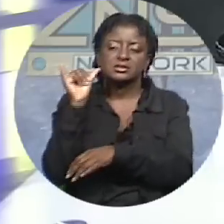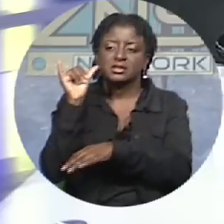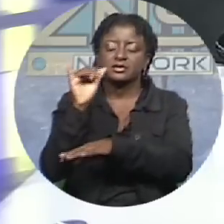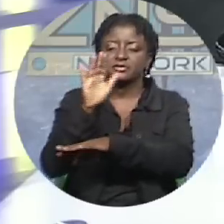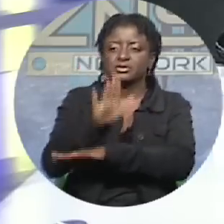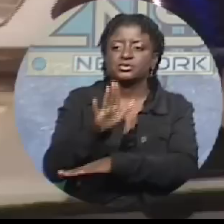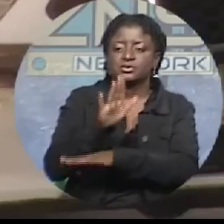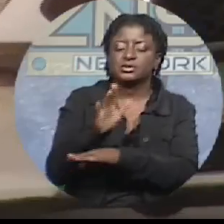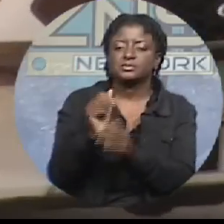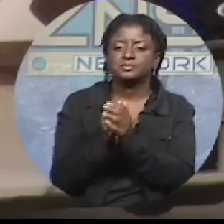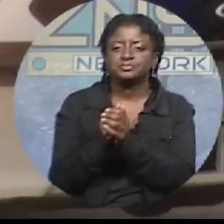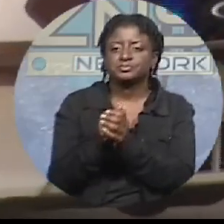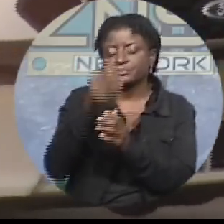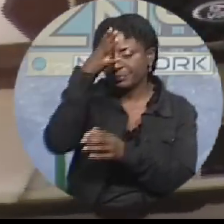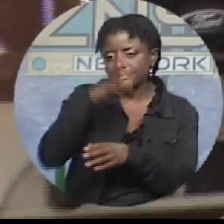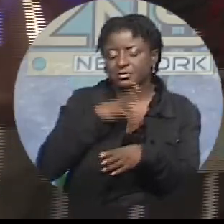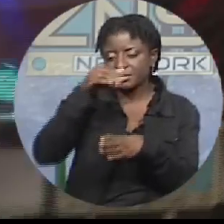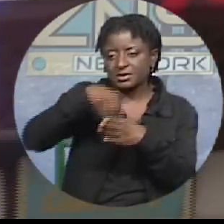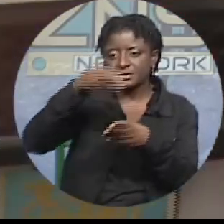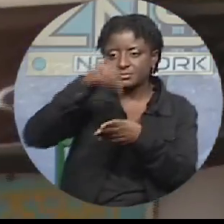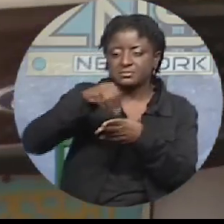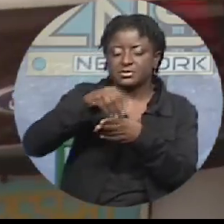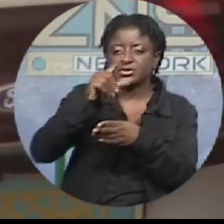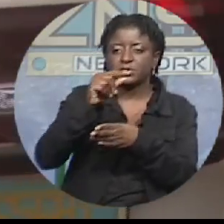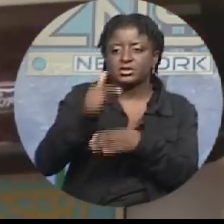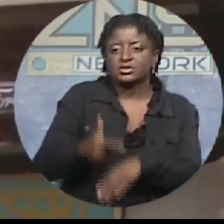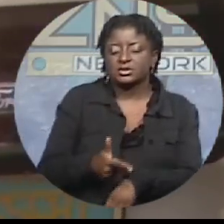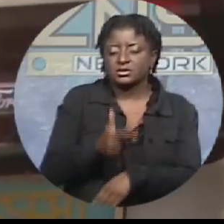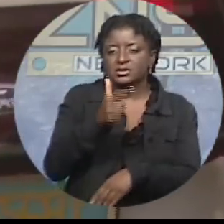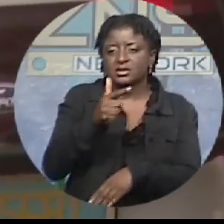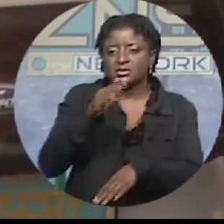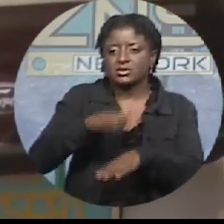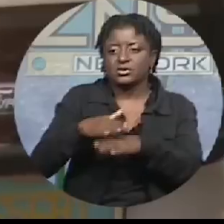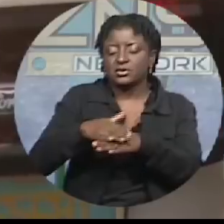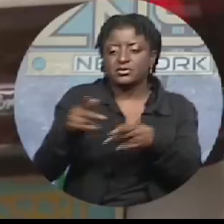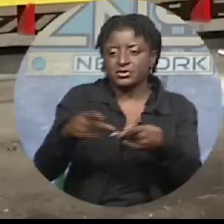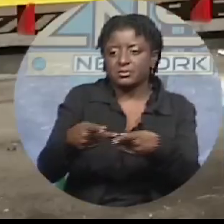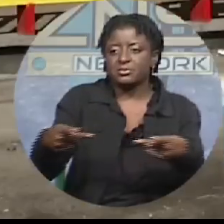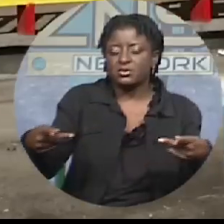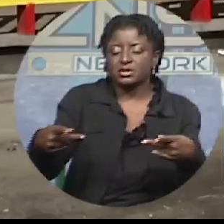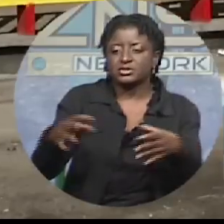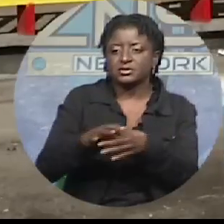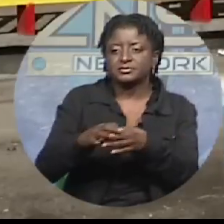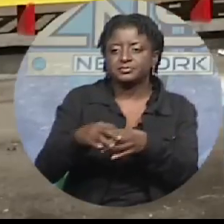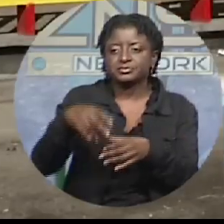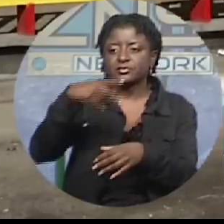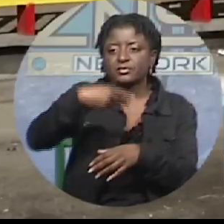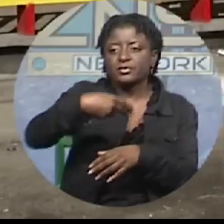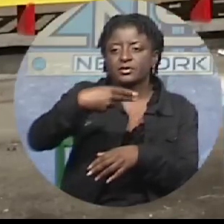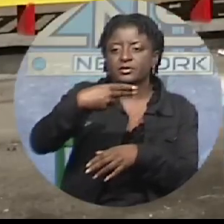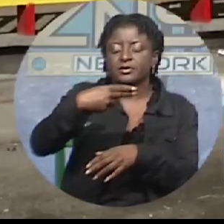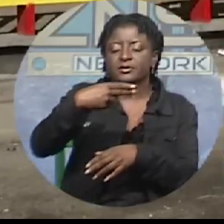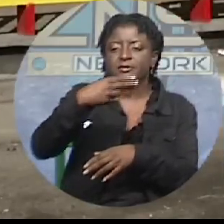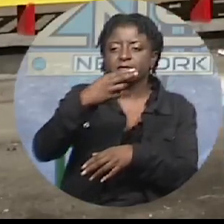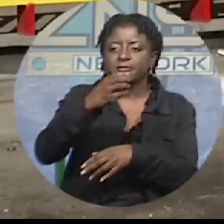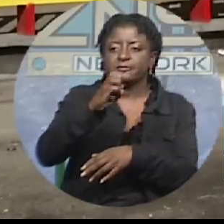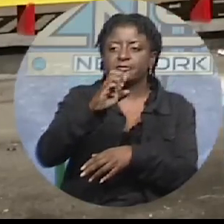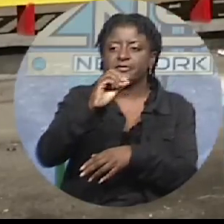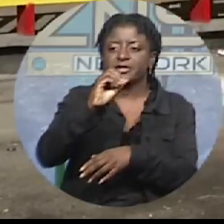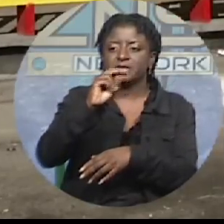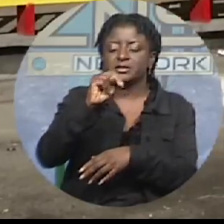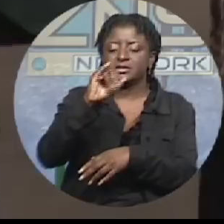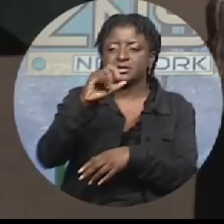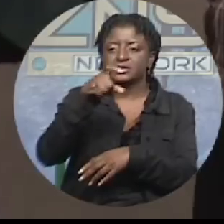story. A man in his mid-20s was gunned down on the porch of the Phoenix Chinese restaurant on East Street South late